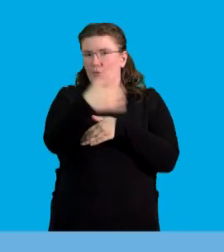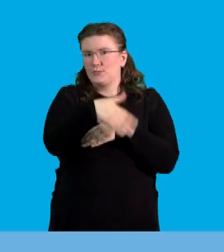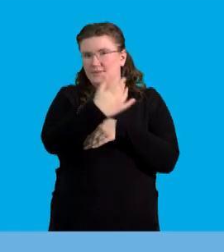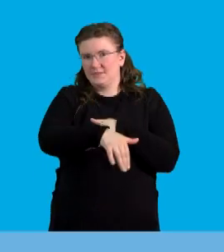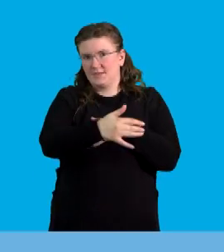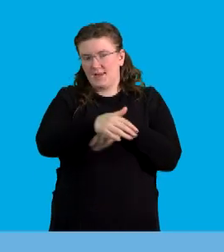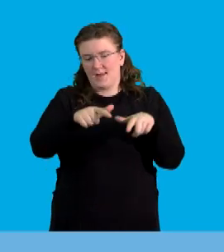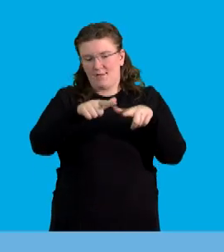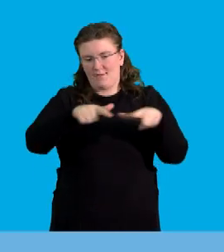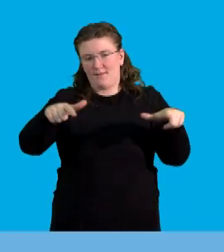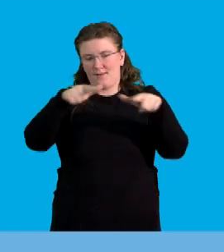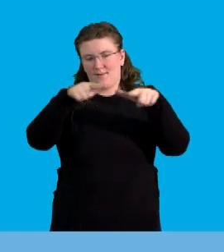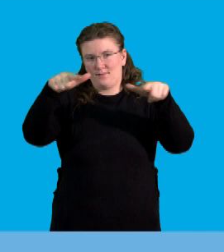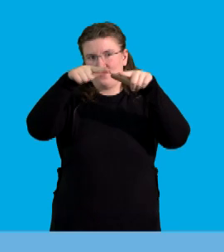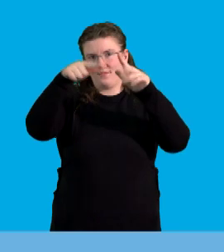layer